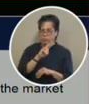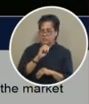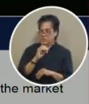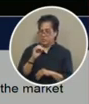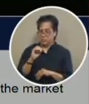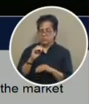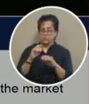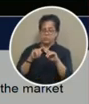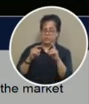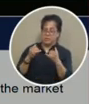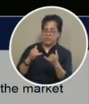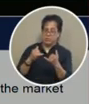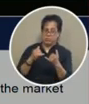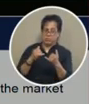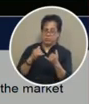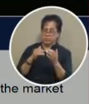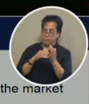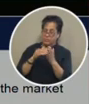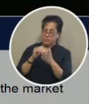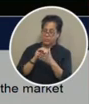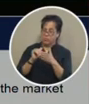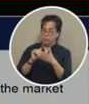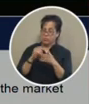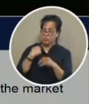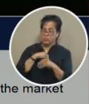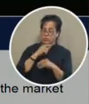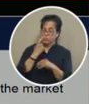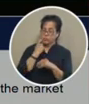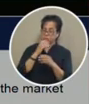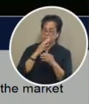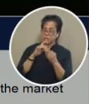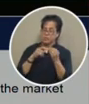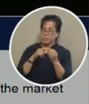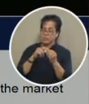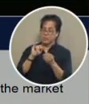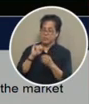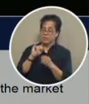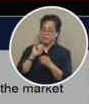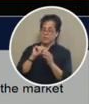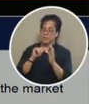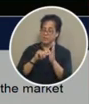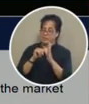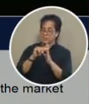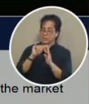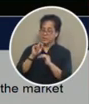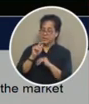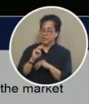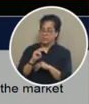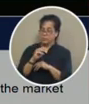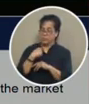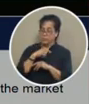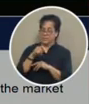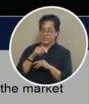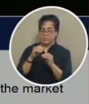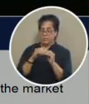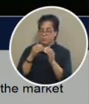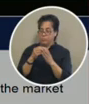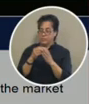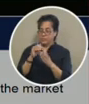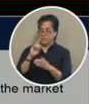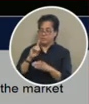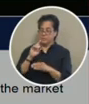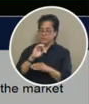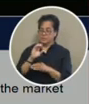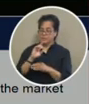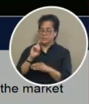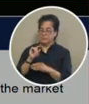of dollars in losses. We just recently talked about an agenda item today where we needed more money from CDBG in